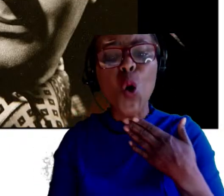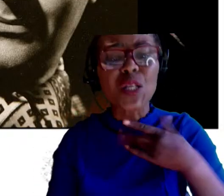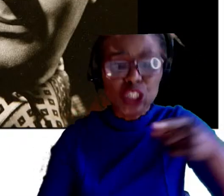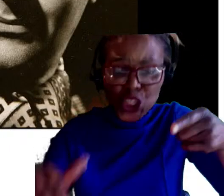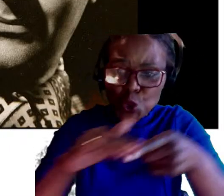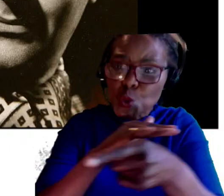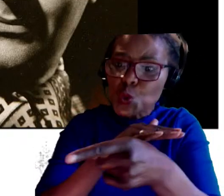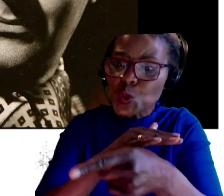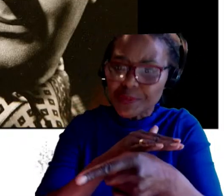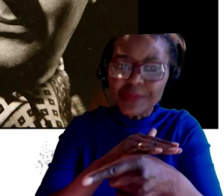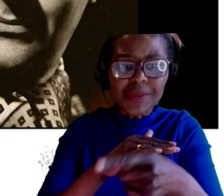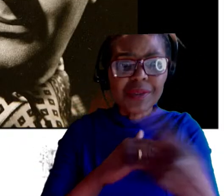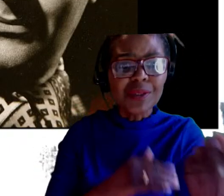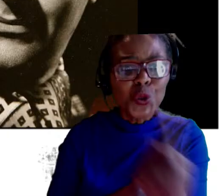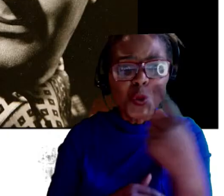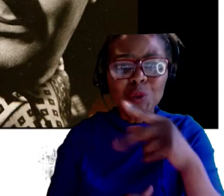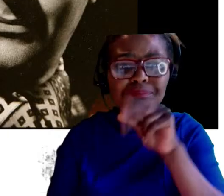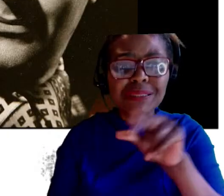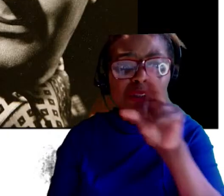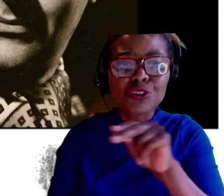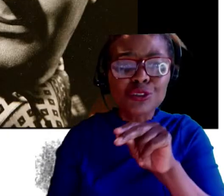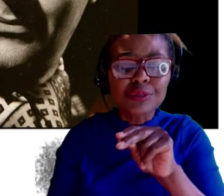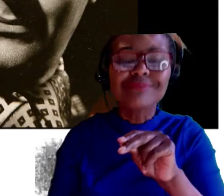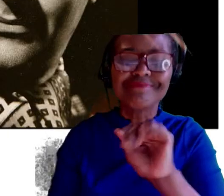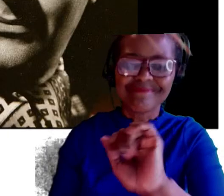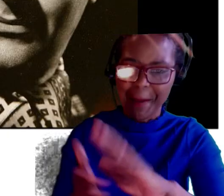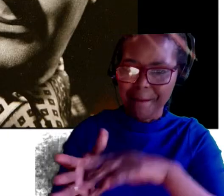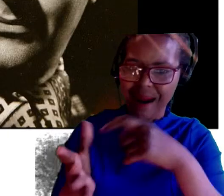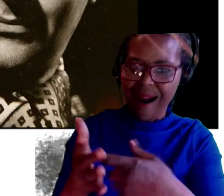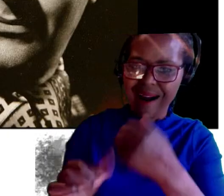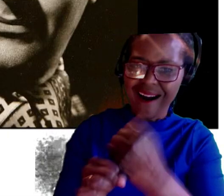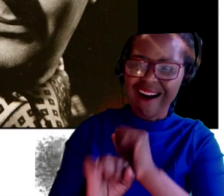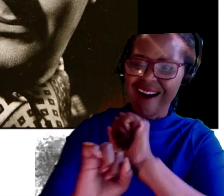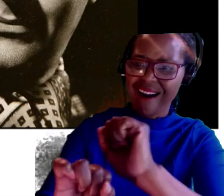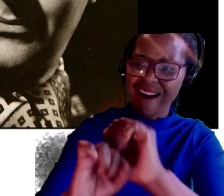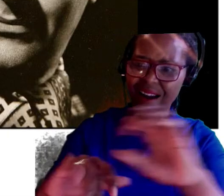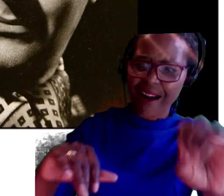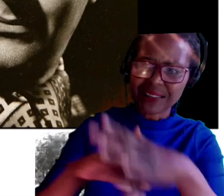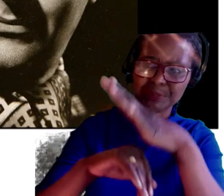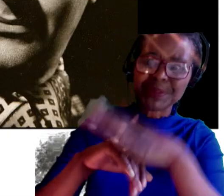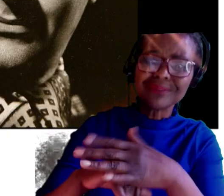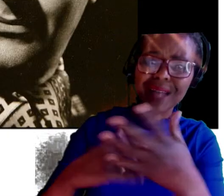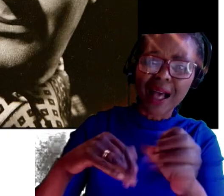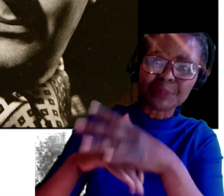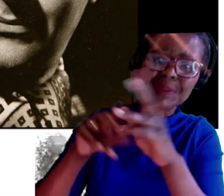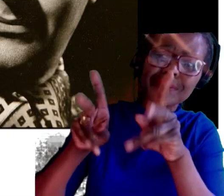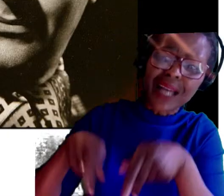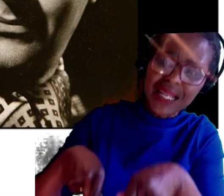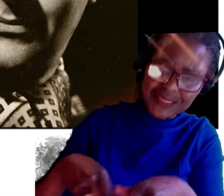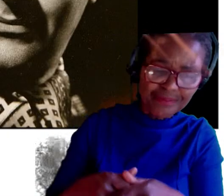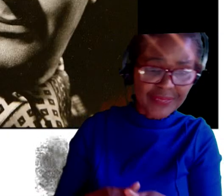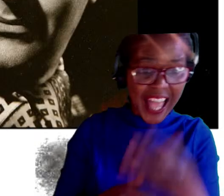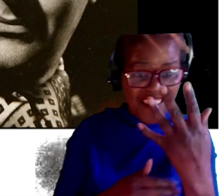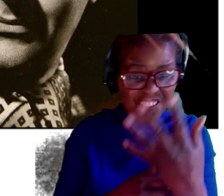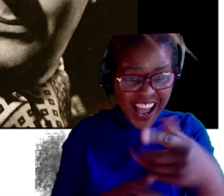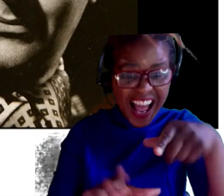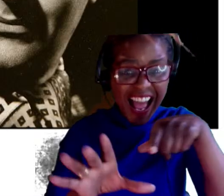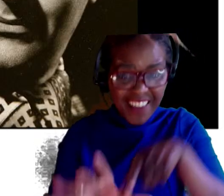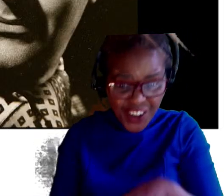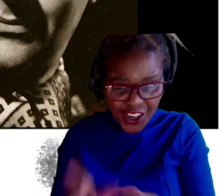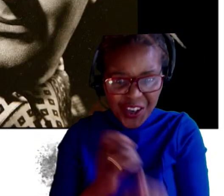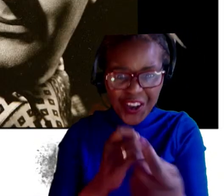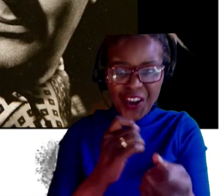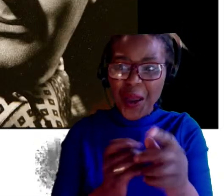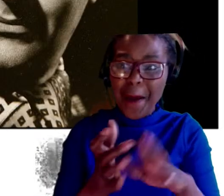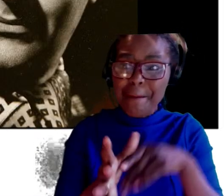of Oswald Lawrence, Margaret's late husband. For some 5 years now, these announcements have meant Margaret has